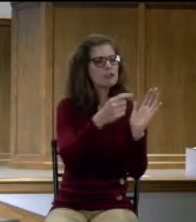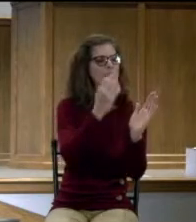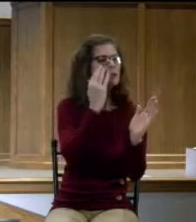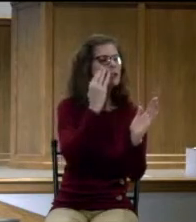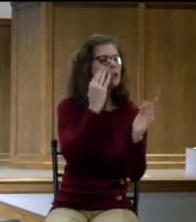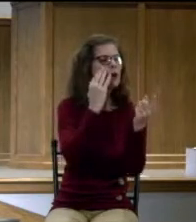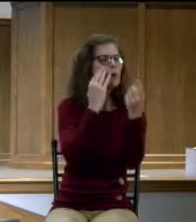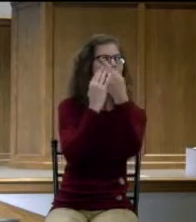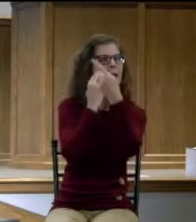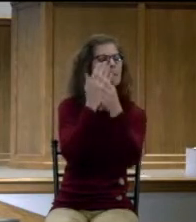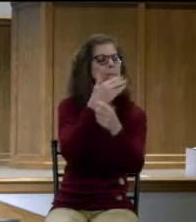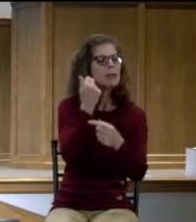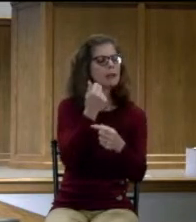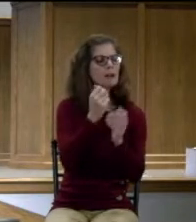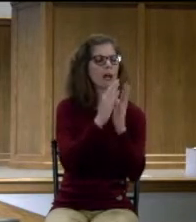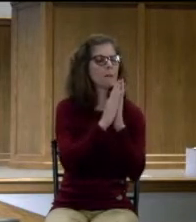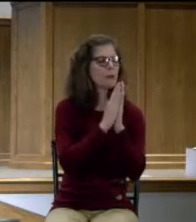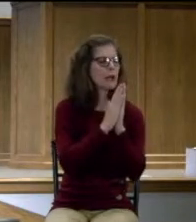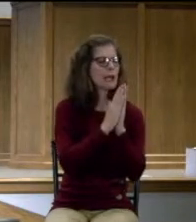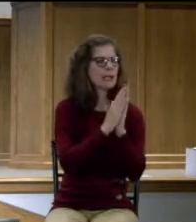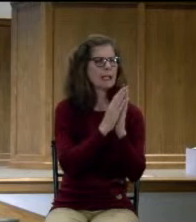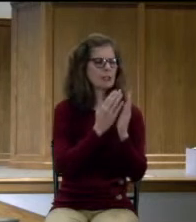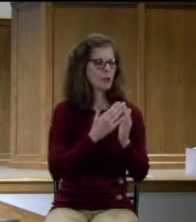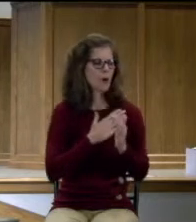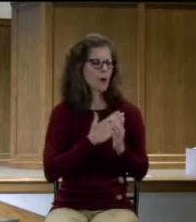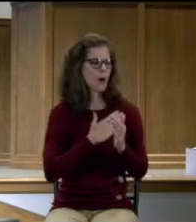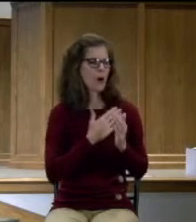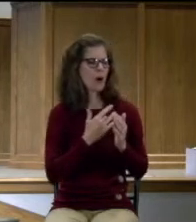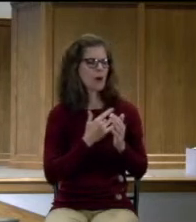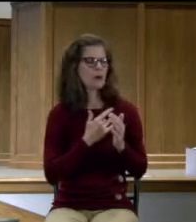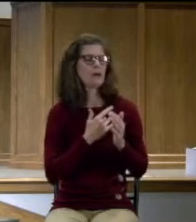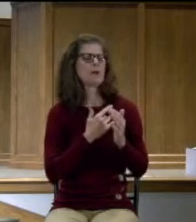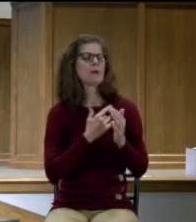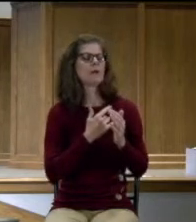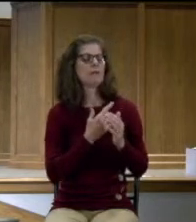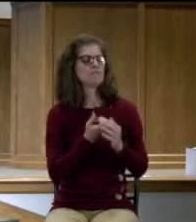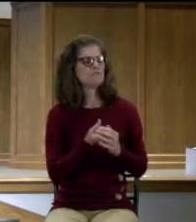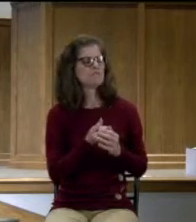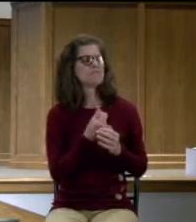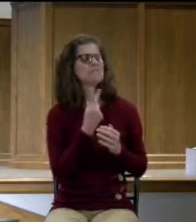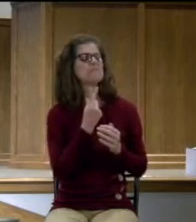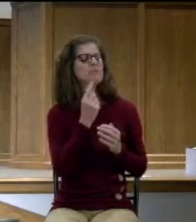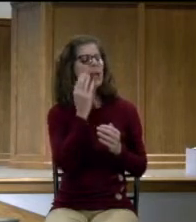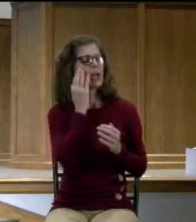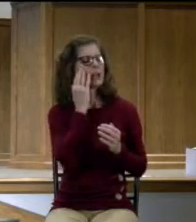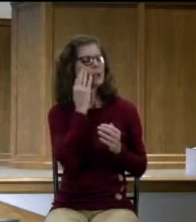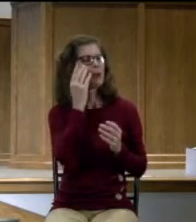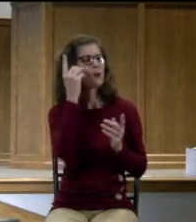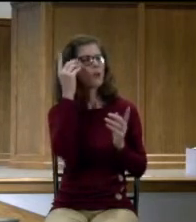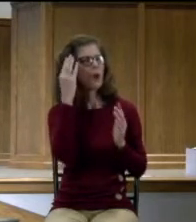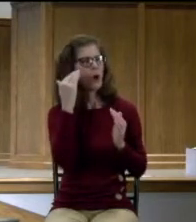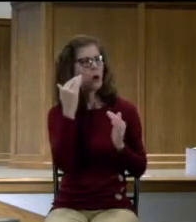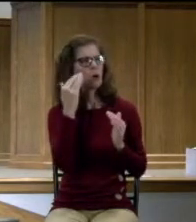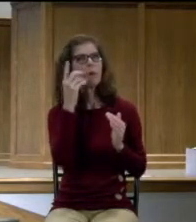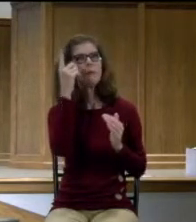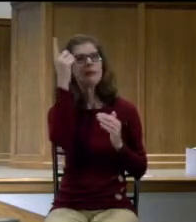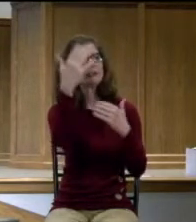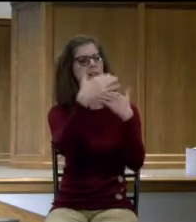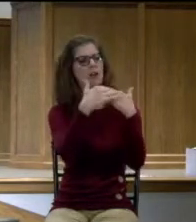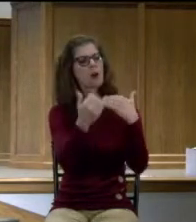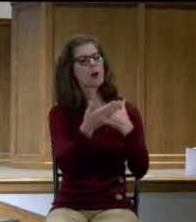I pray that the eyes of your heart may be enlightened in order that you may know the hope to which he has called